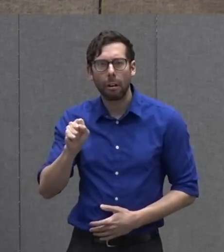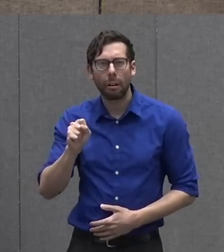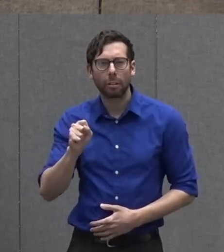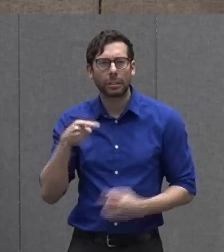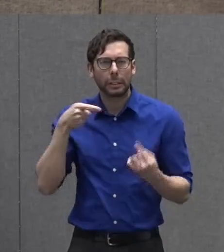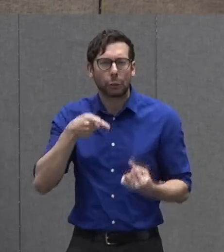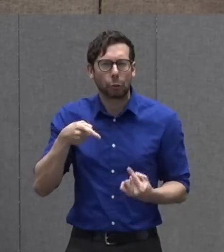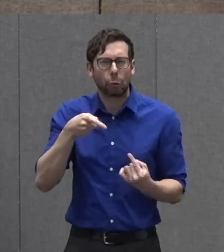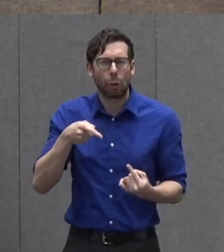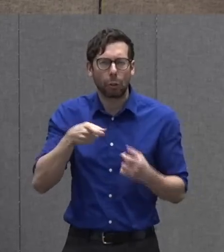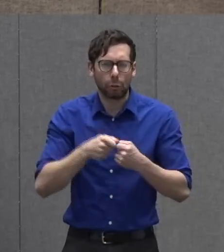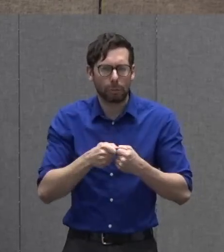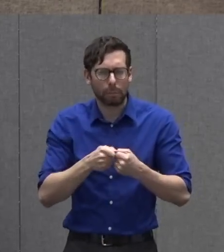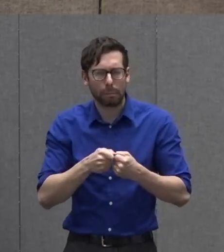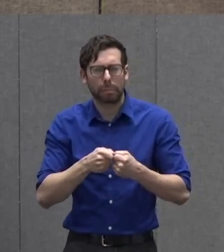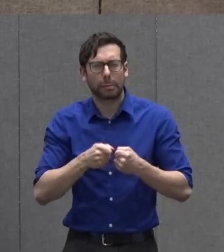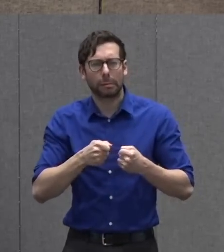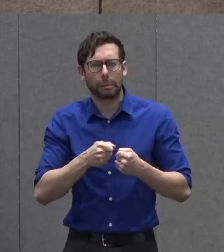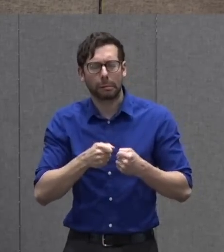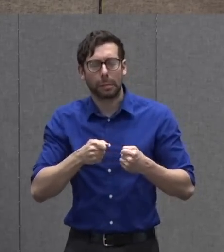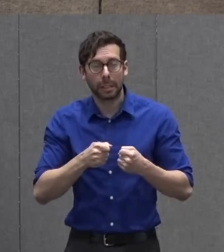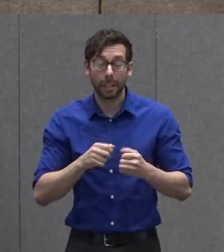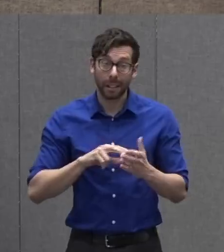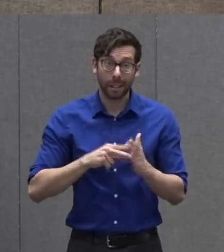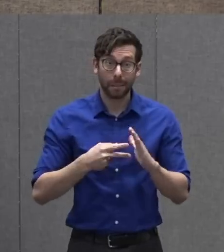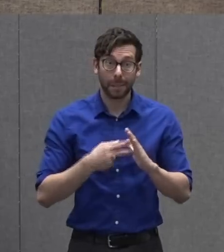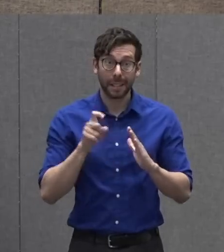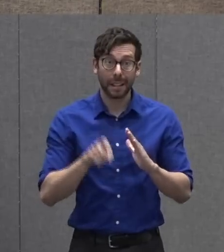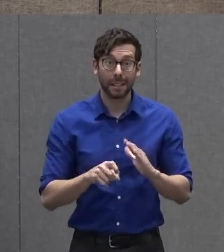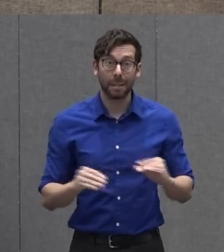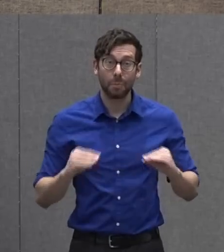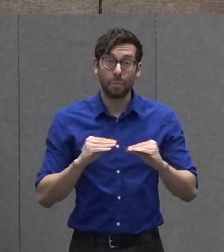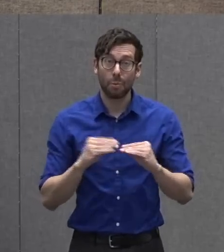have a harder push or pull?